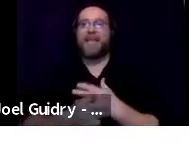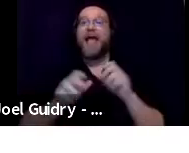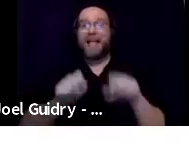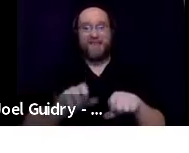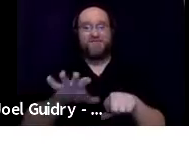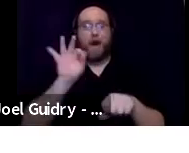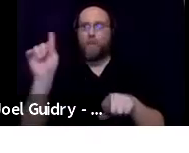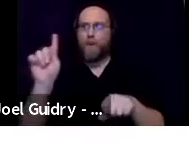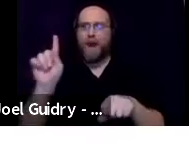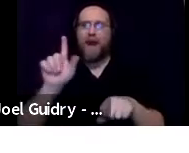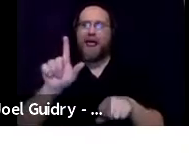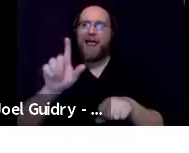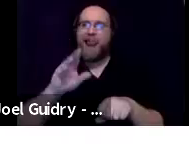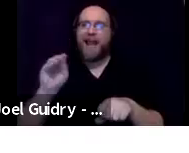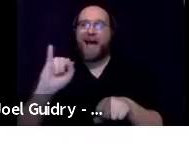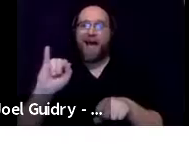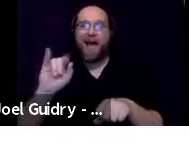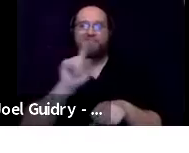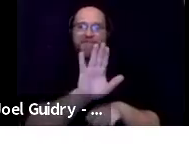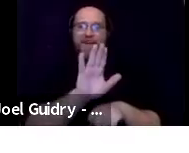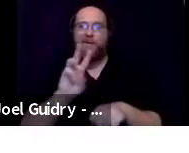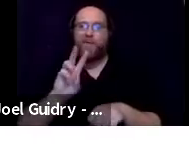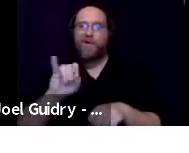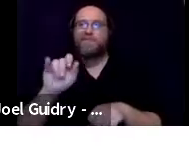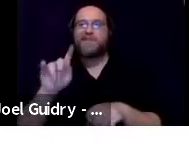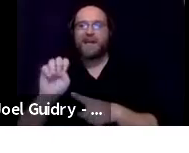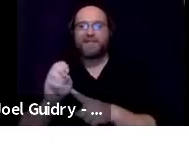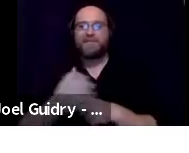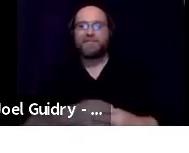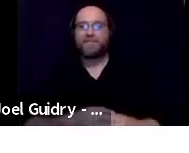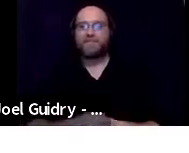website. Tight-fitting respirators, these are the